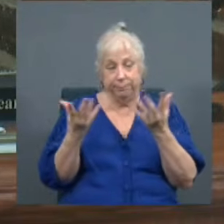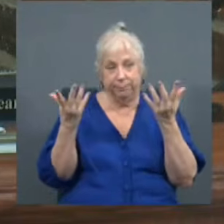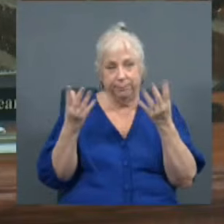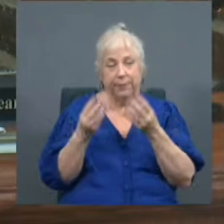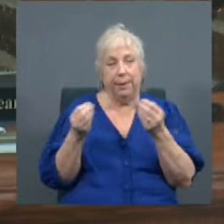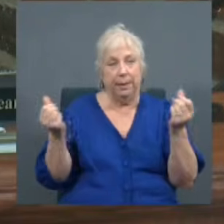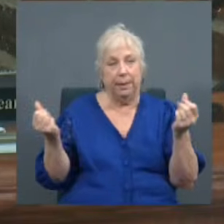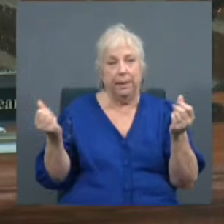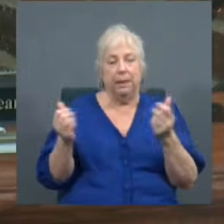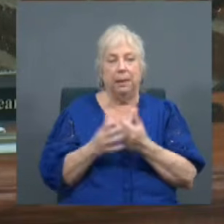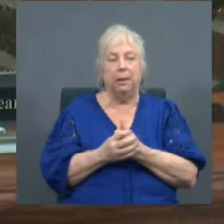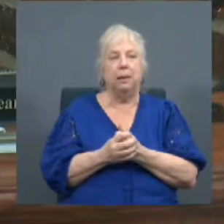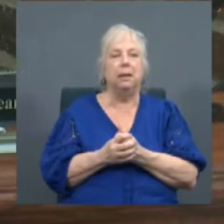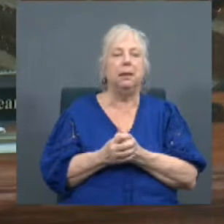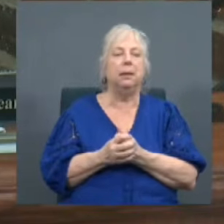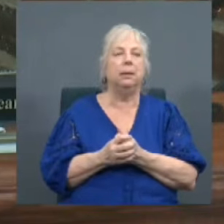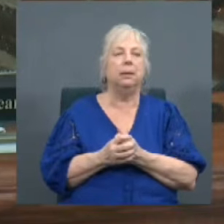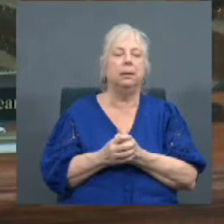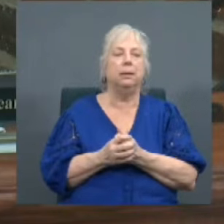The